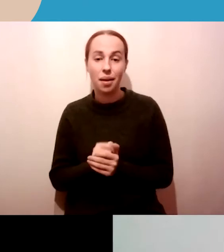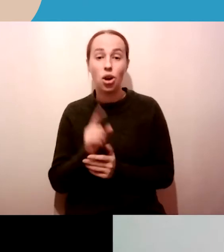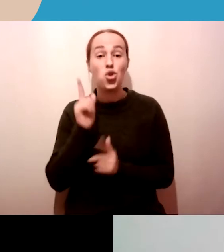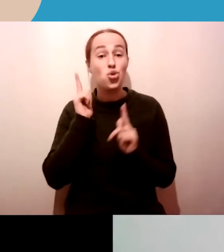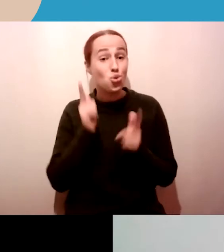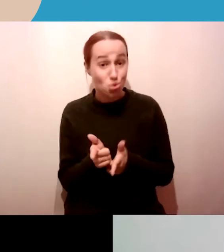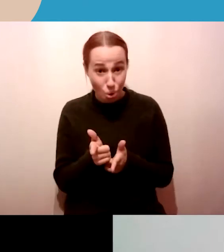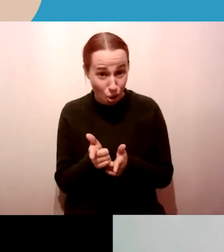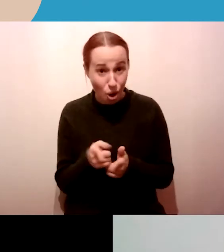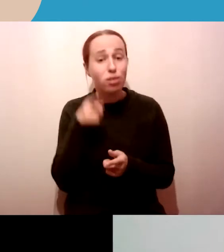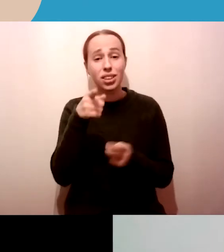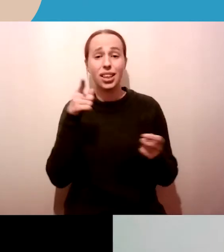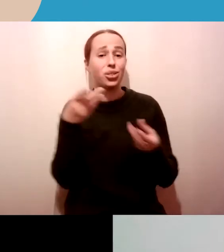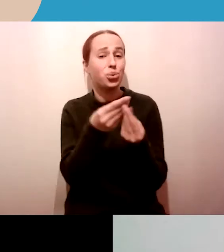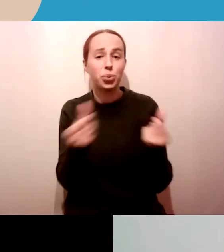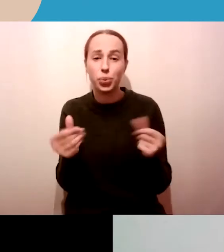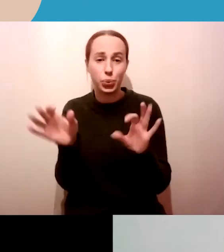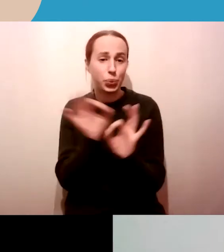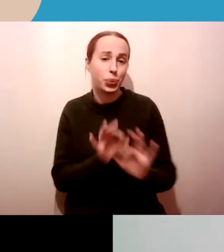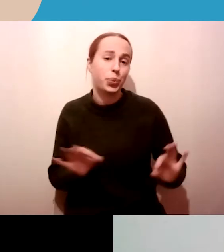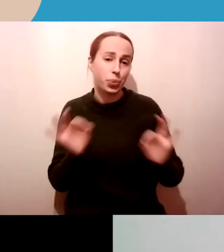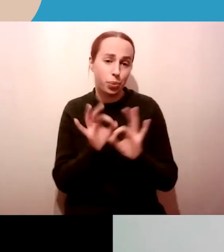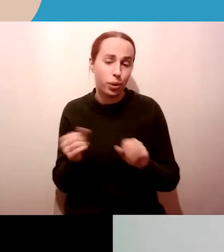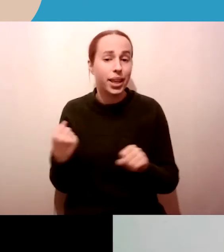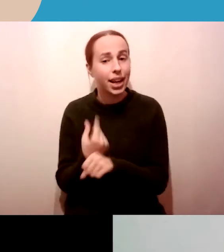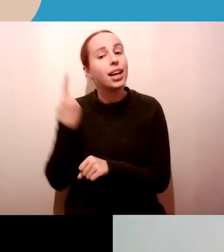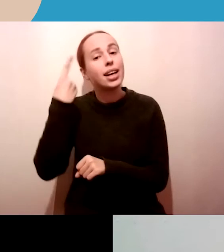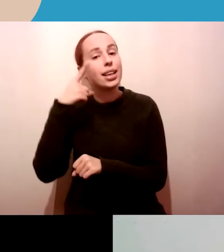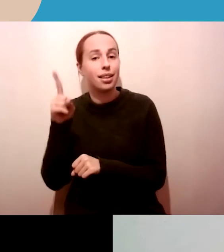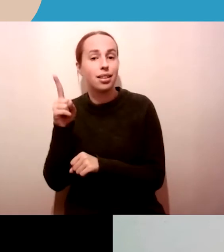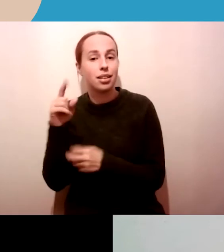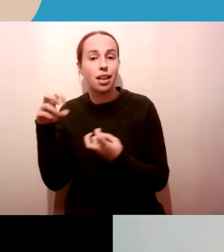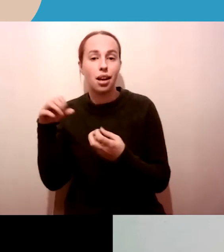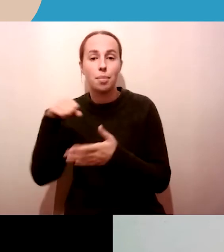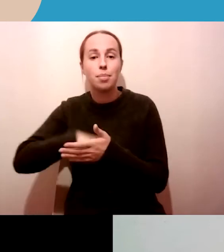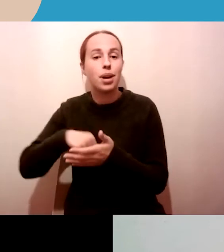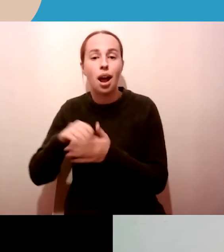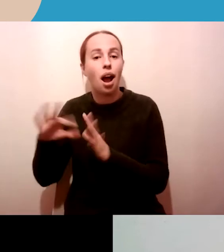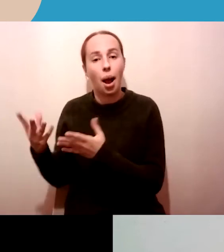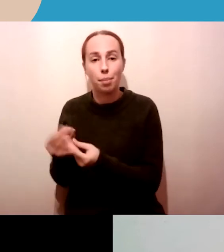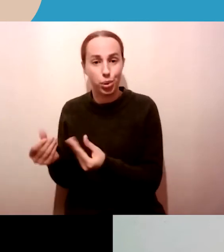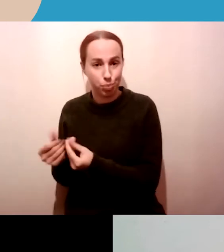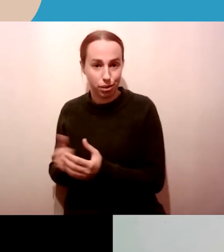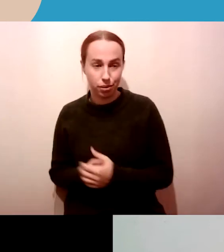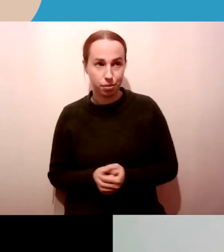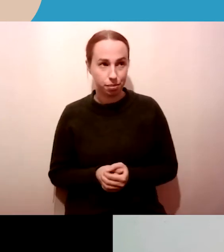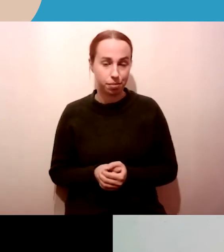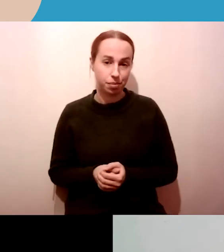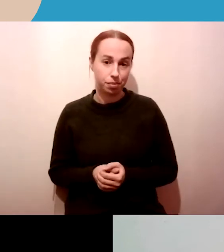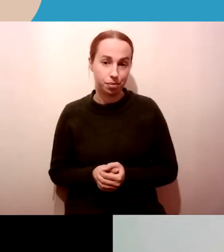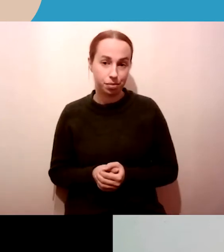in fact, it doesn't solve anything. other measures have to be